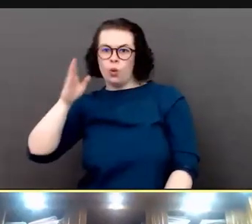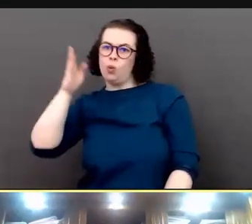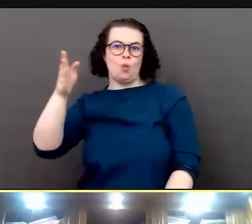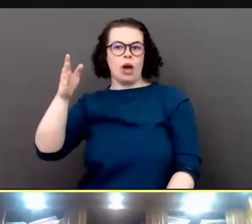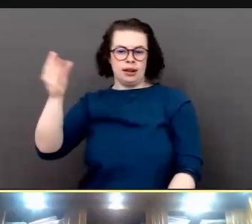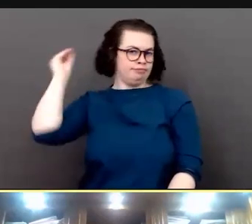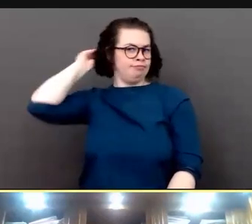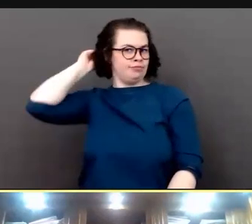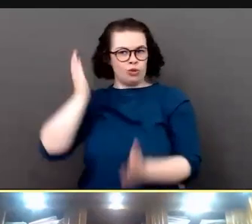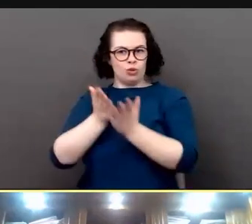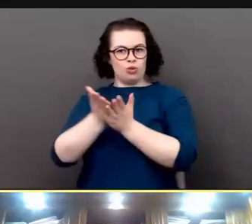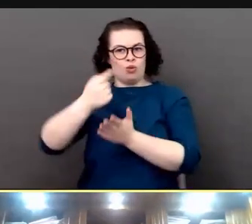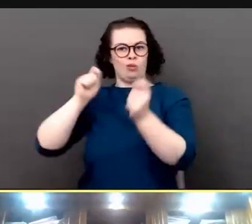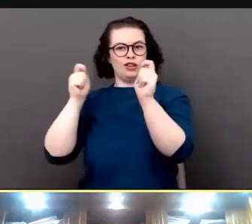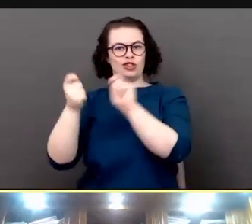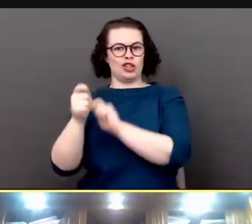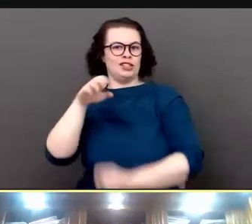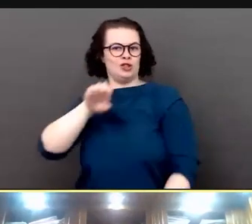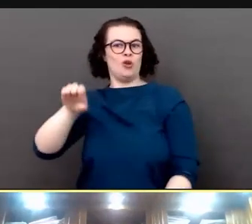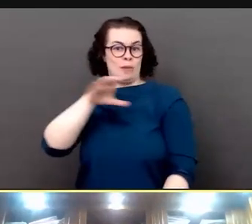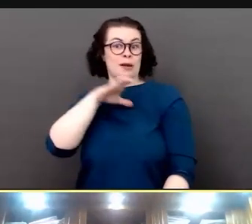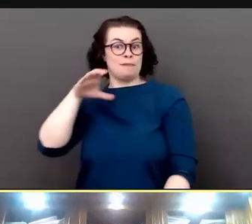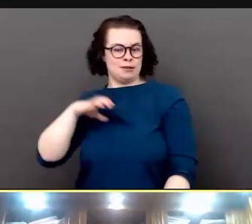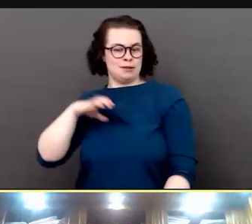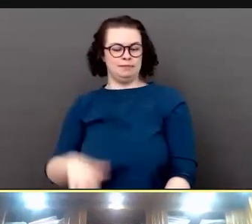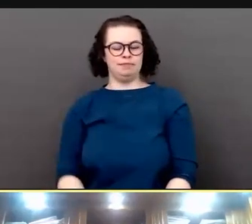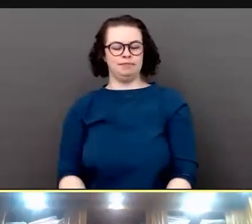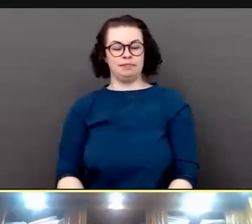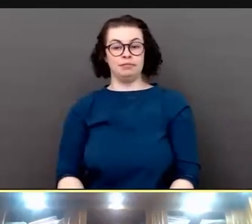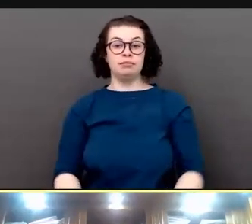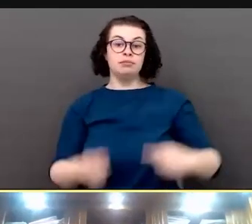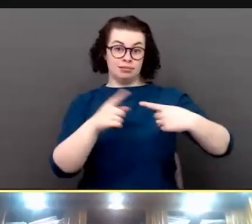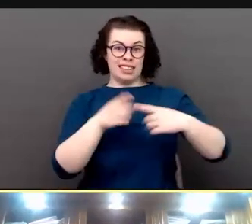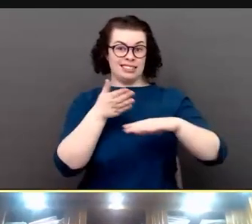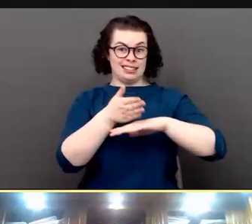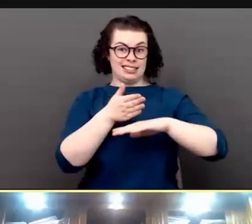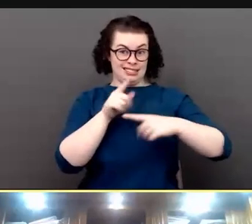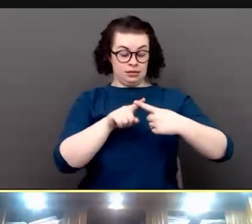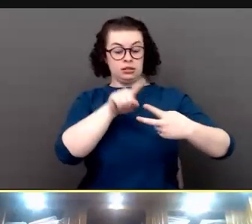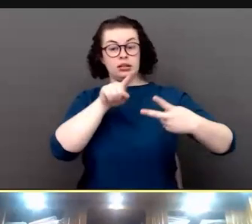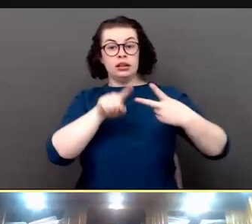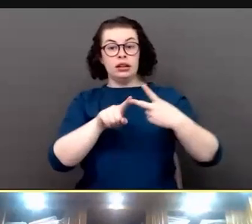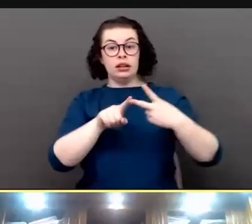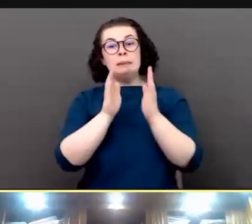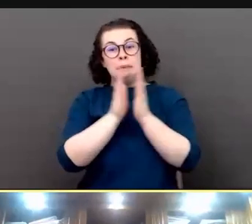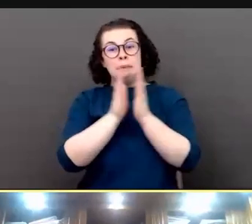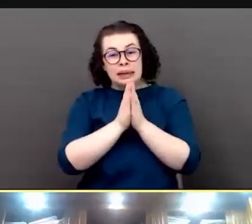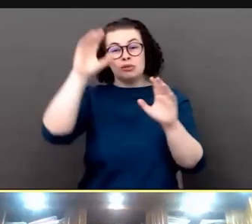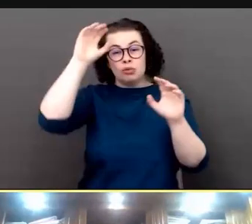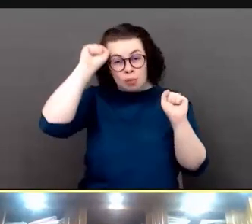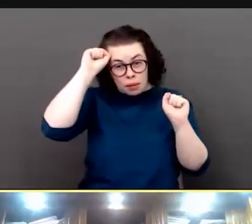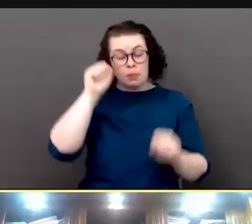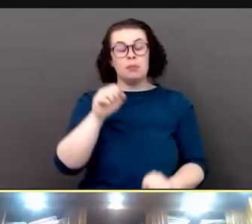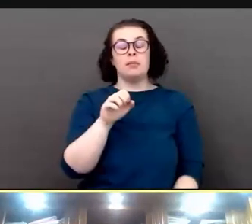is not a one-off thing, so I would like also to call your attention to the outcome of Mandate 473 on accessibility